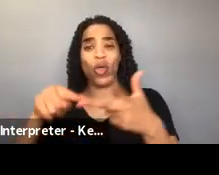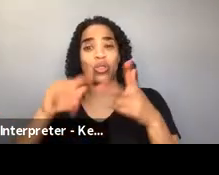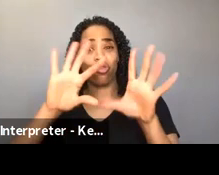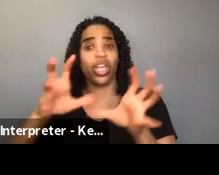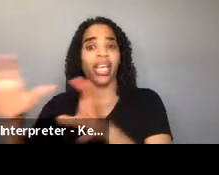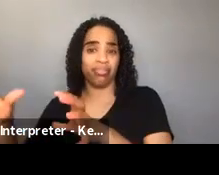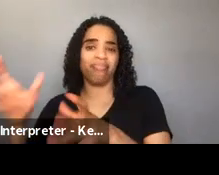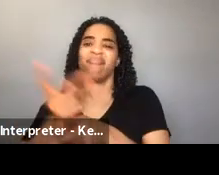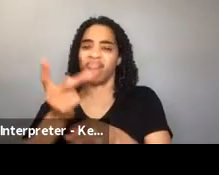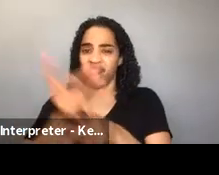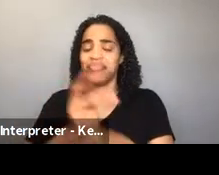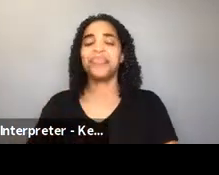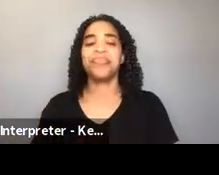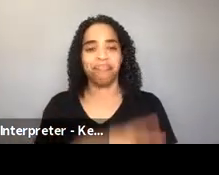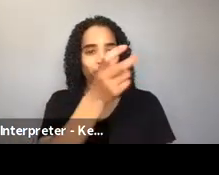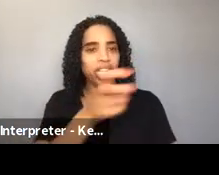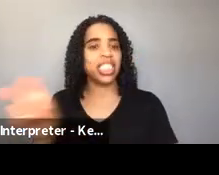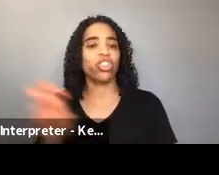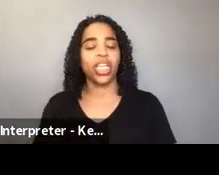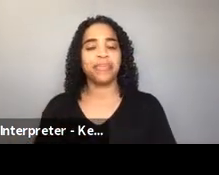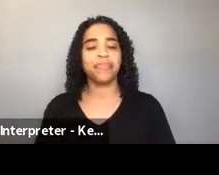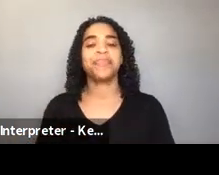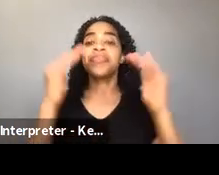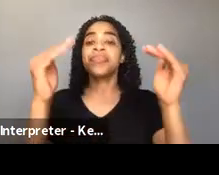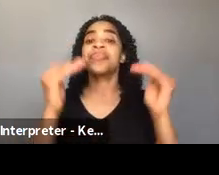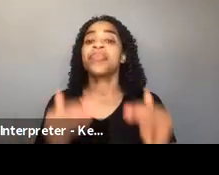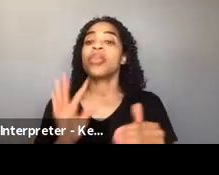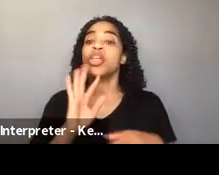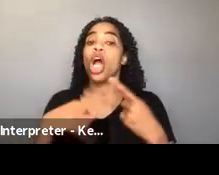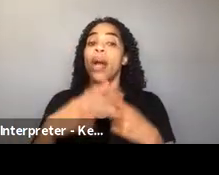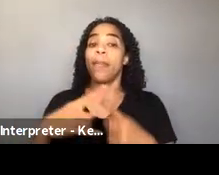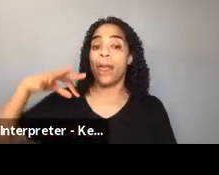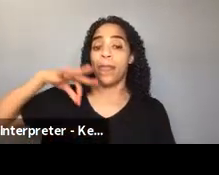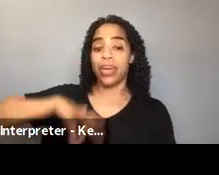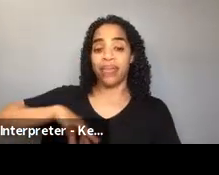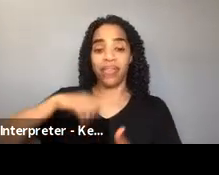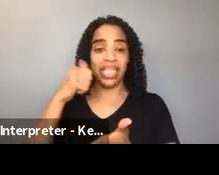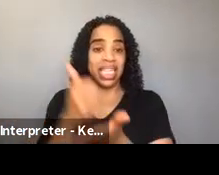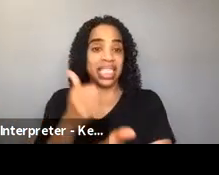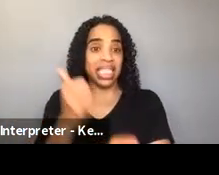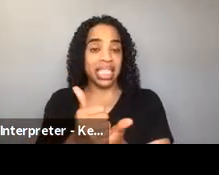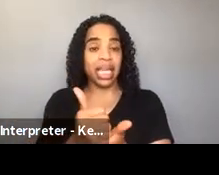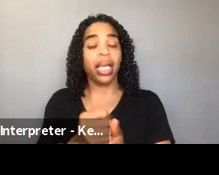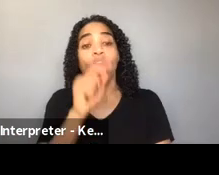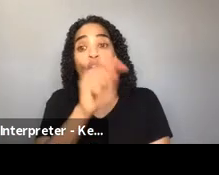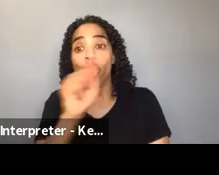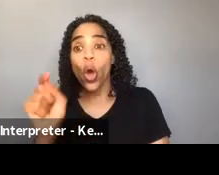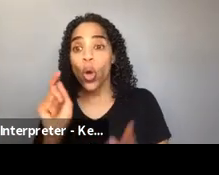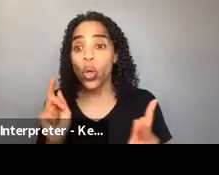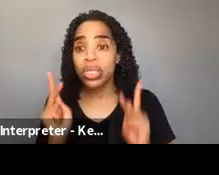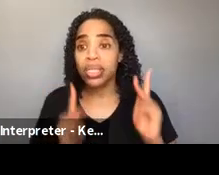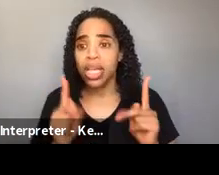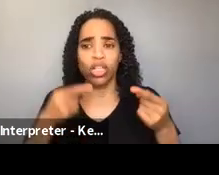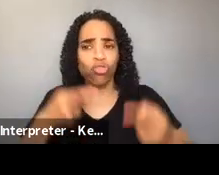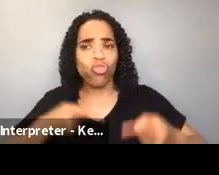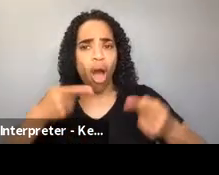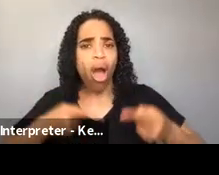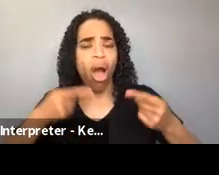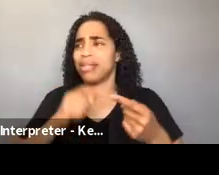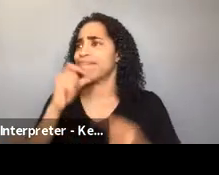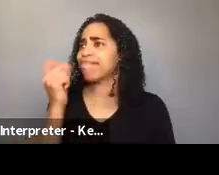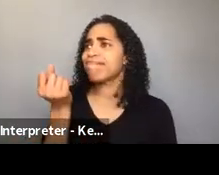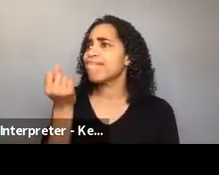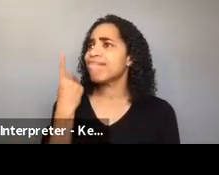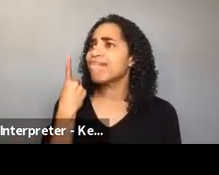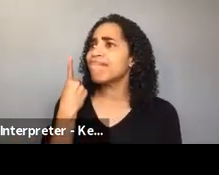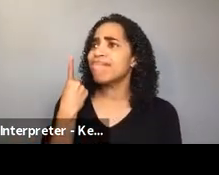Benefits assistance. Benefits assistance is designed to help individuals who are having difficulty understanding and